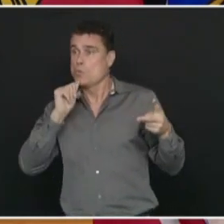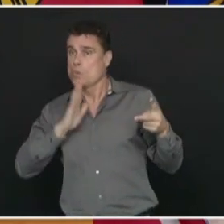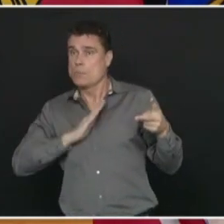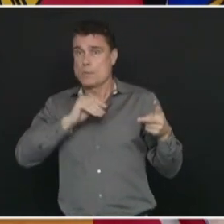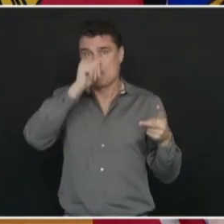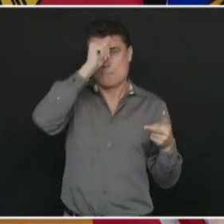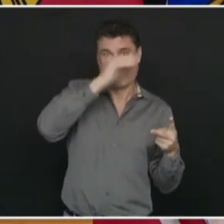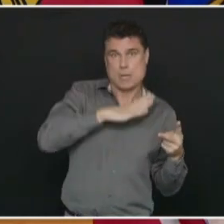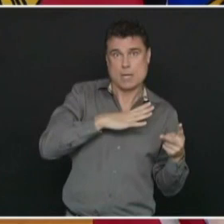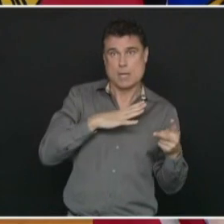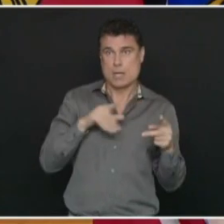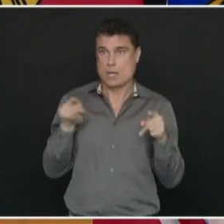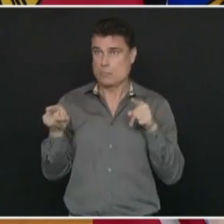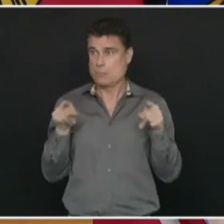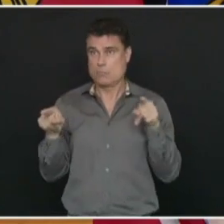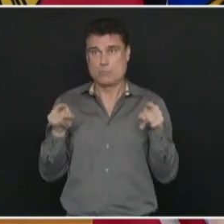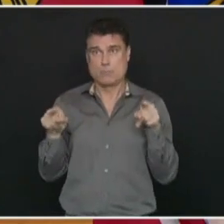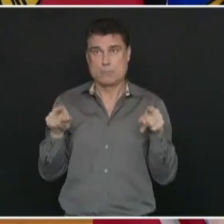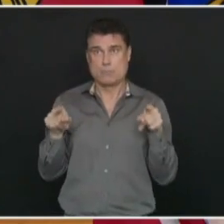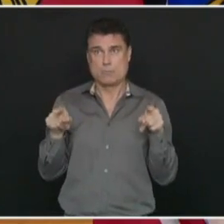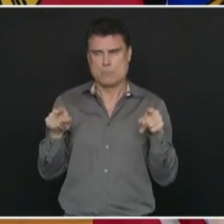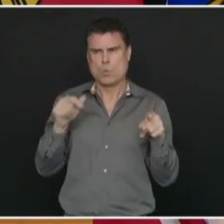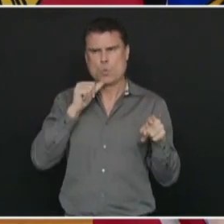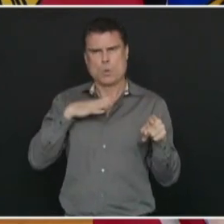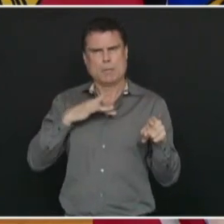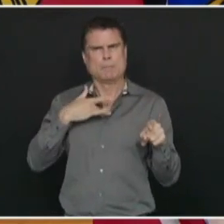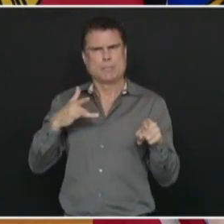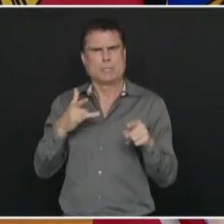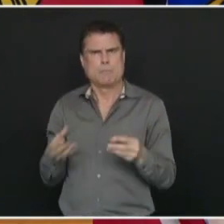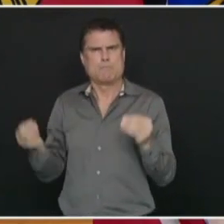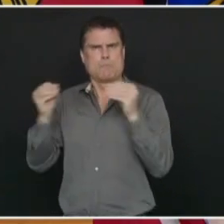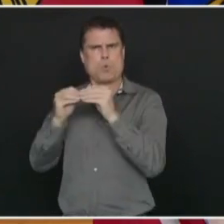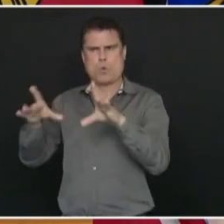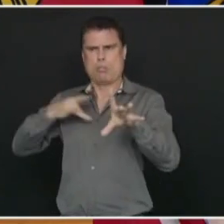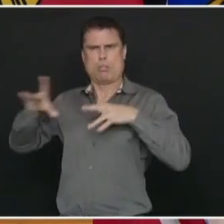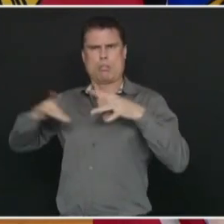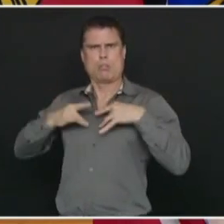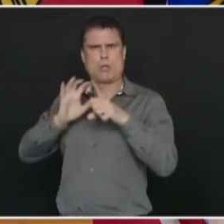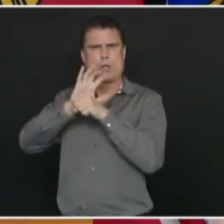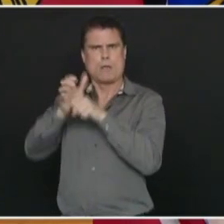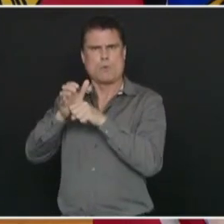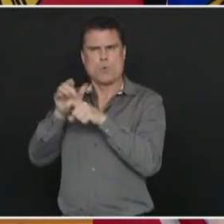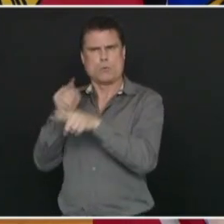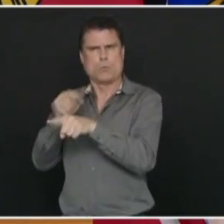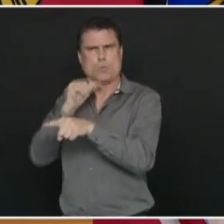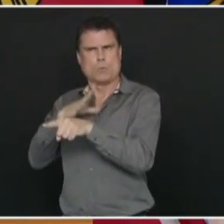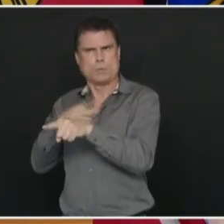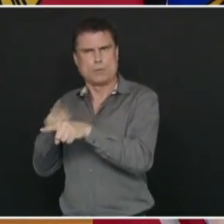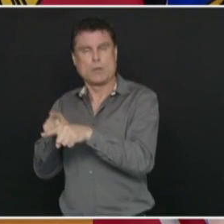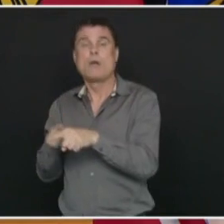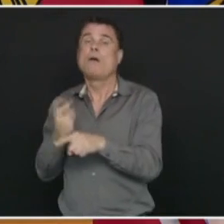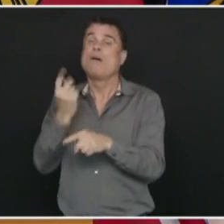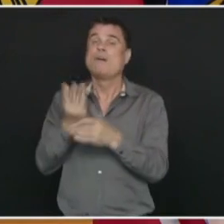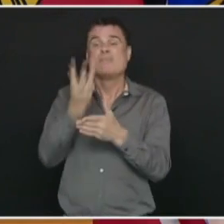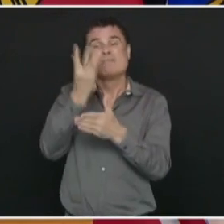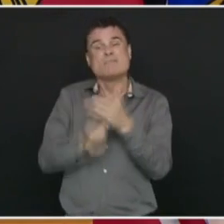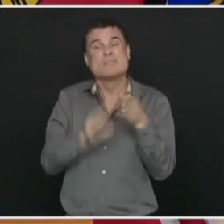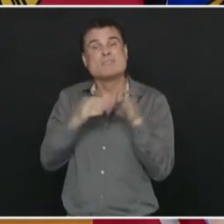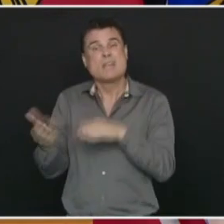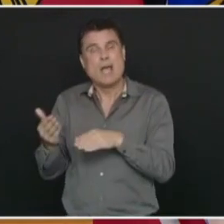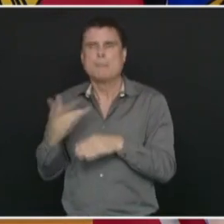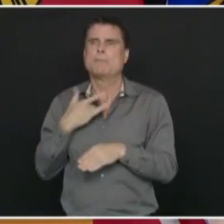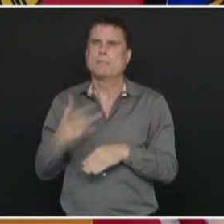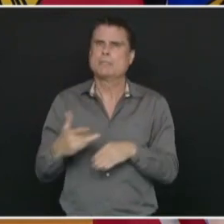viruses, but particularly influenza. We've now seen influenza basically disappear, as it tends to this time of